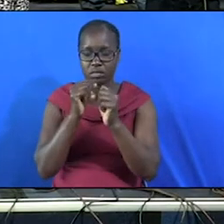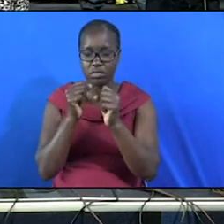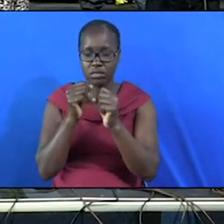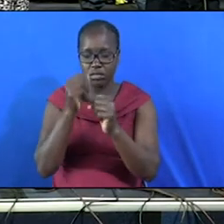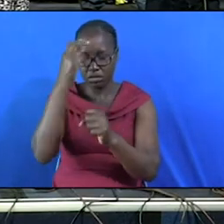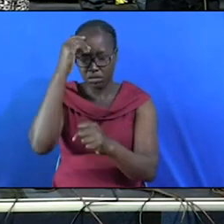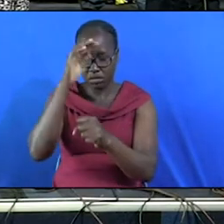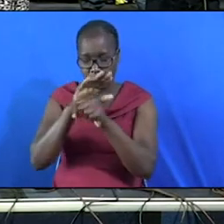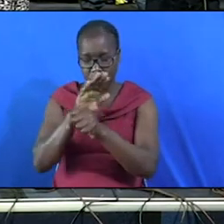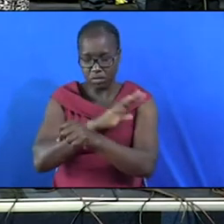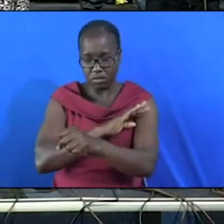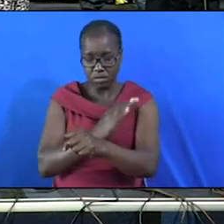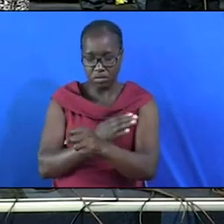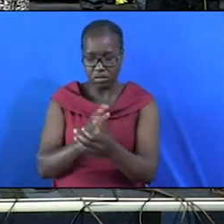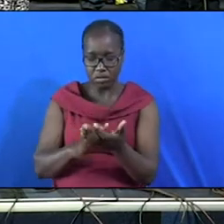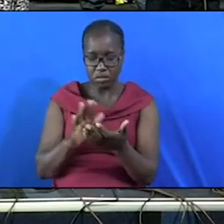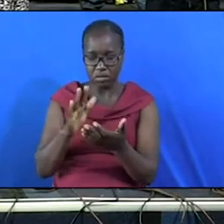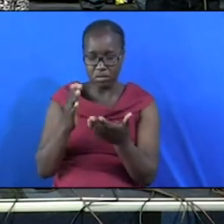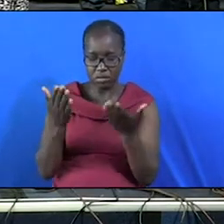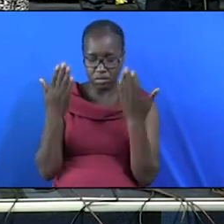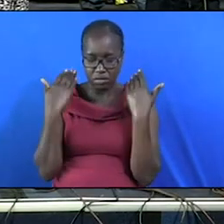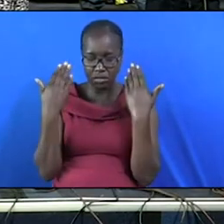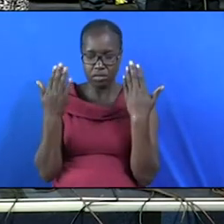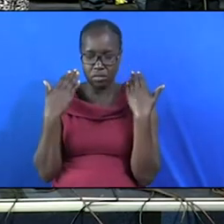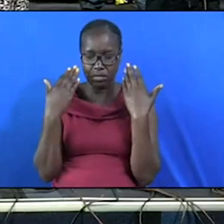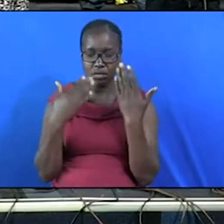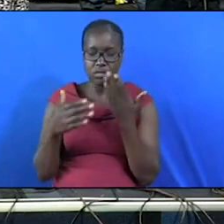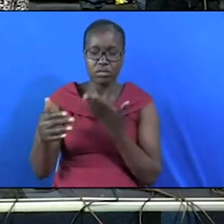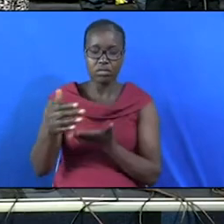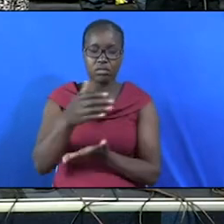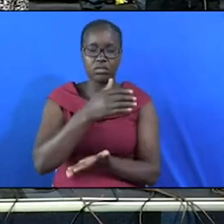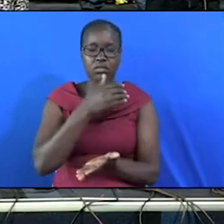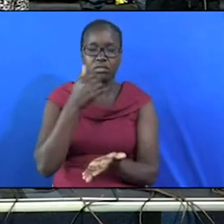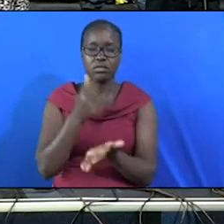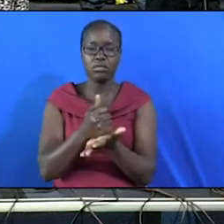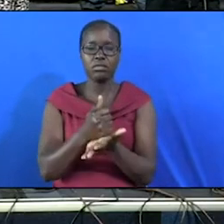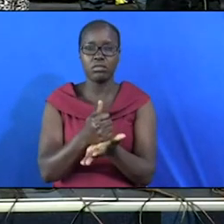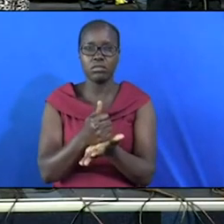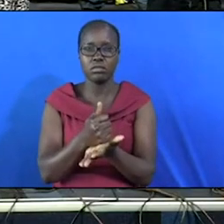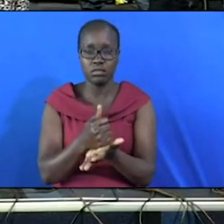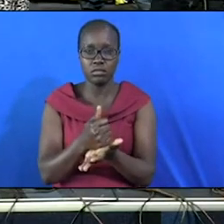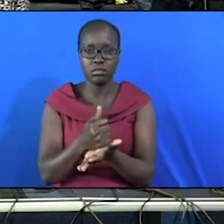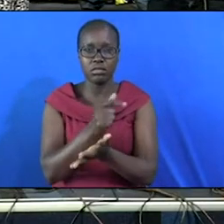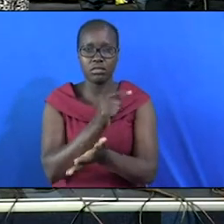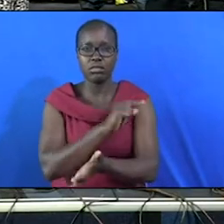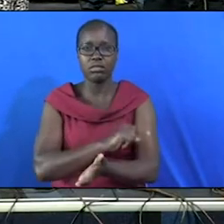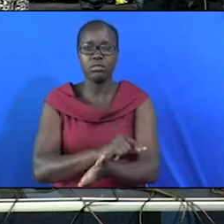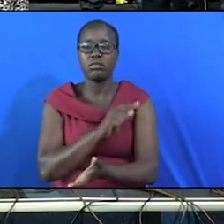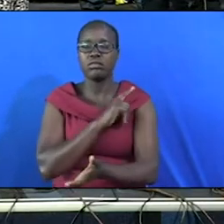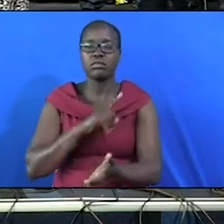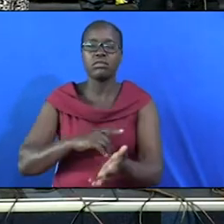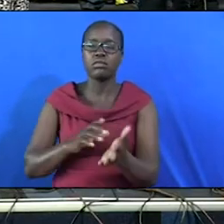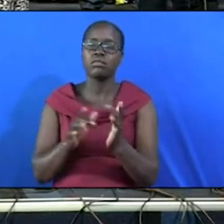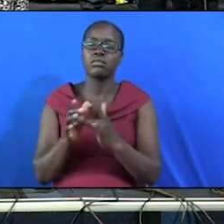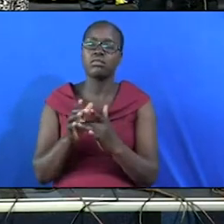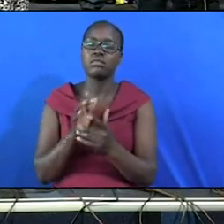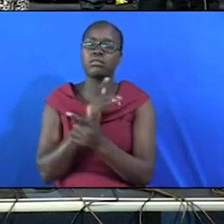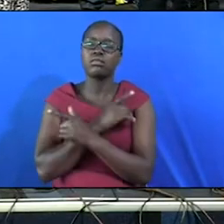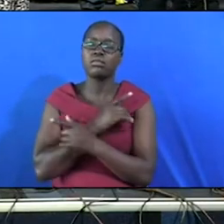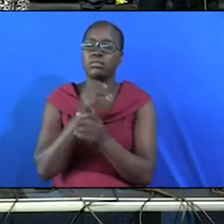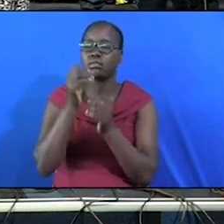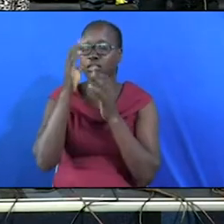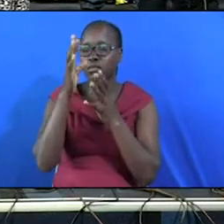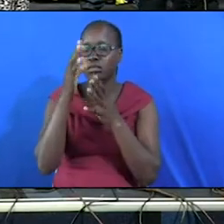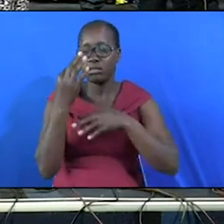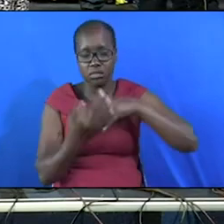thine is the kingdom, the power, and glory forever and ever. Amen. May the grace of our Lord Jesus Christ